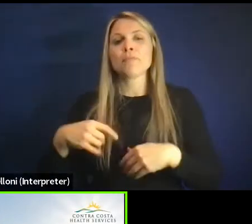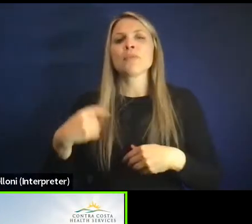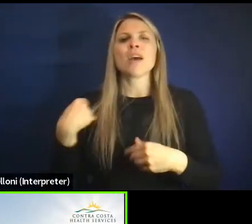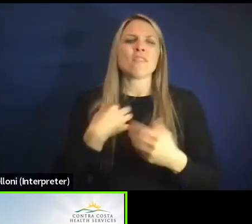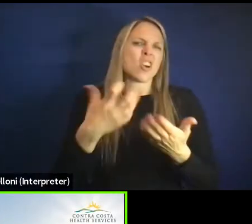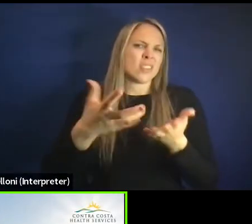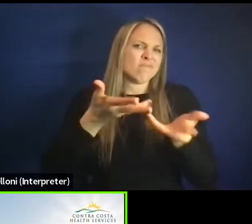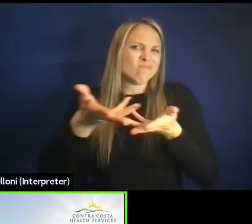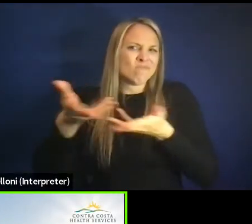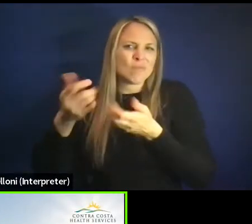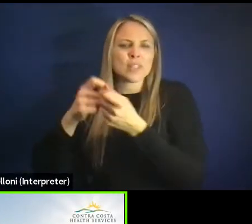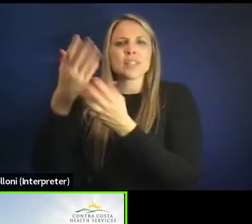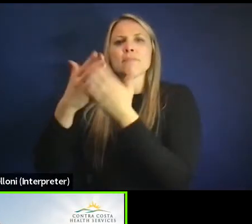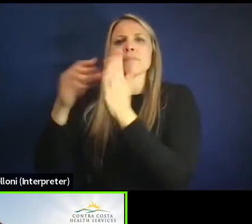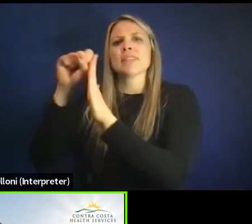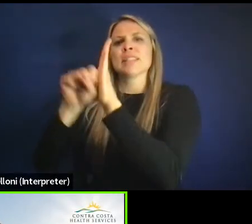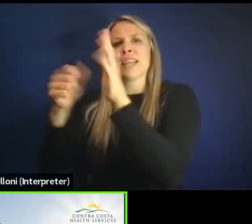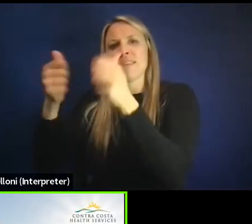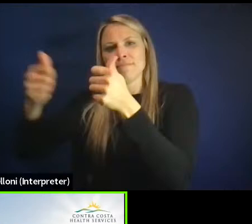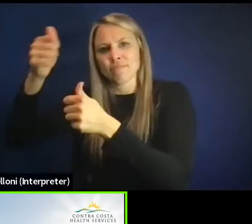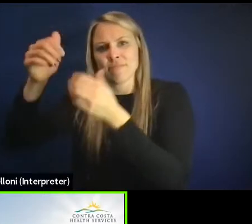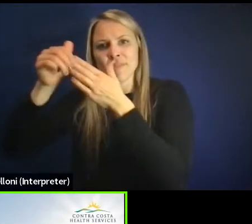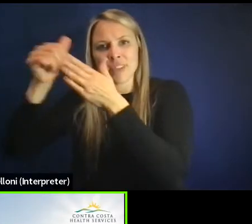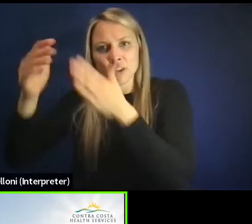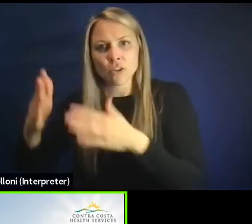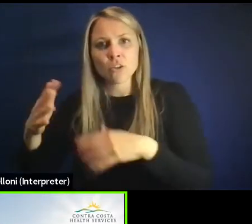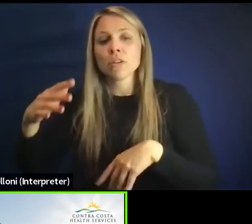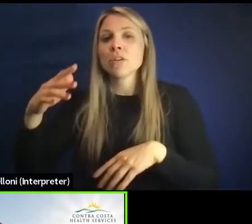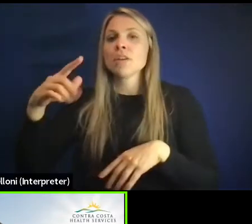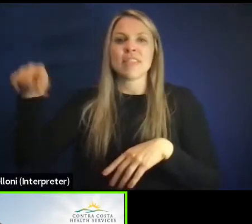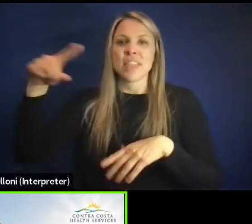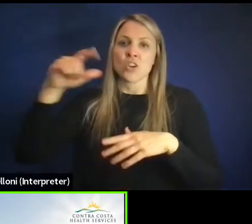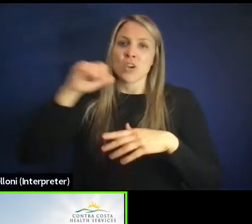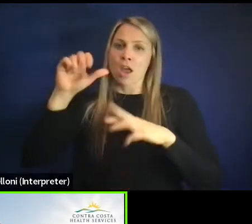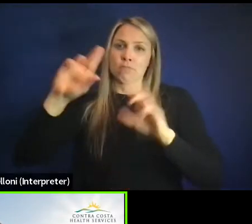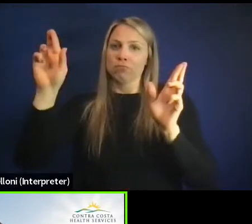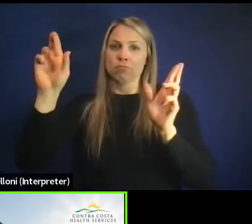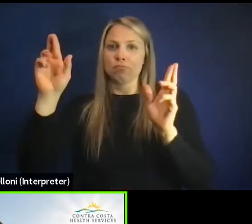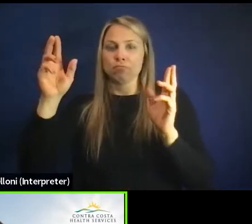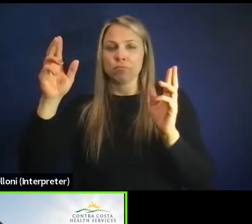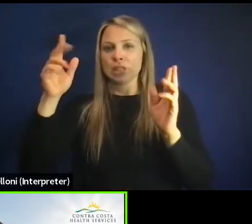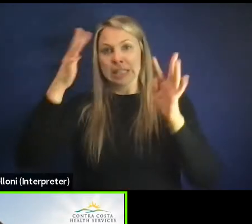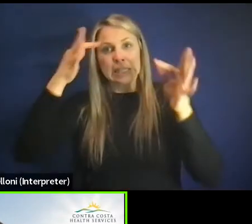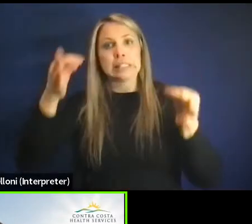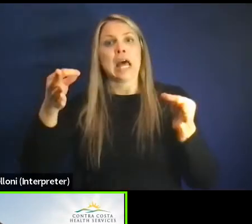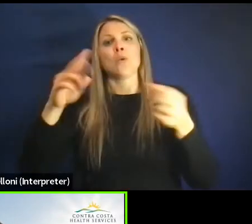with some of those state officials, and they're not prepared at this point to set any